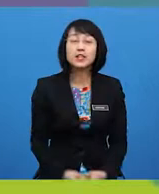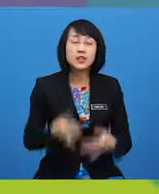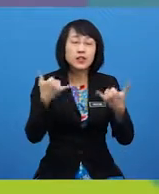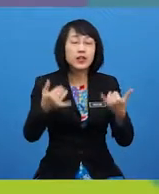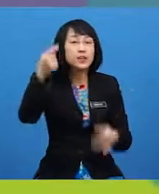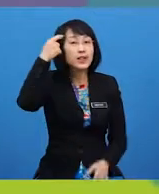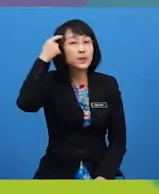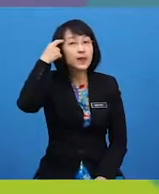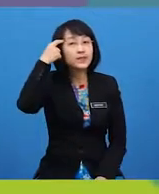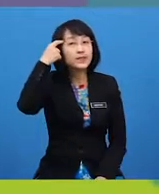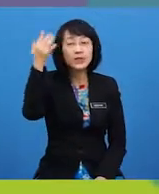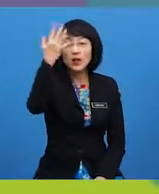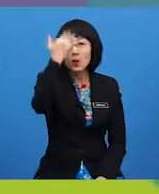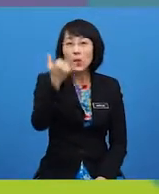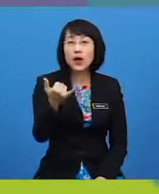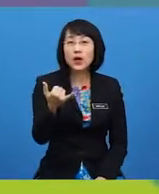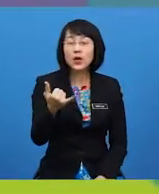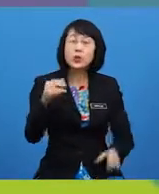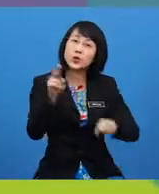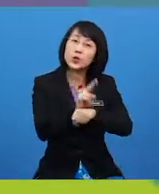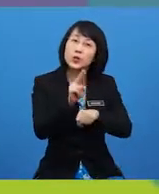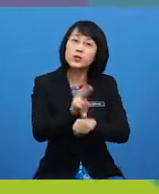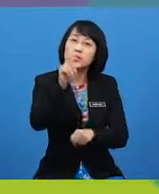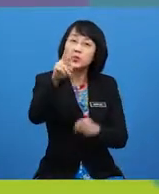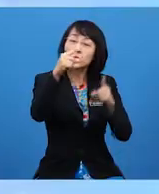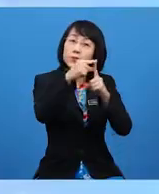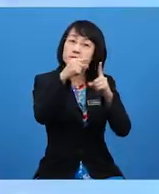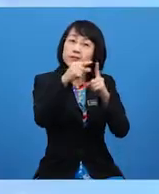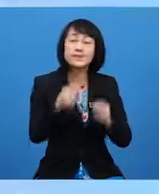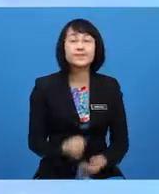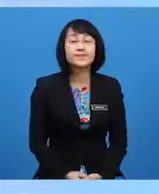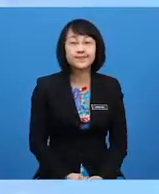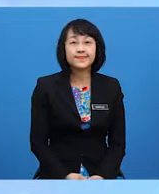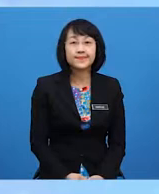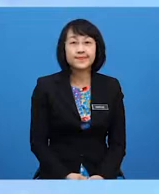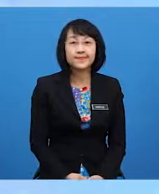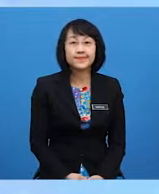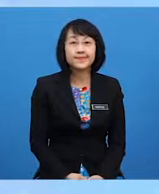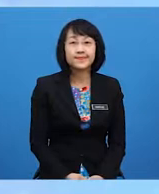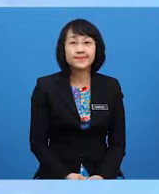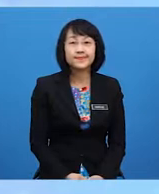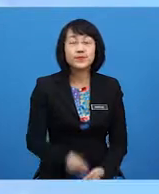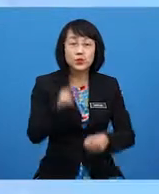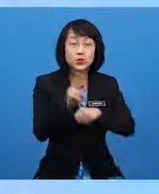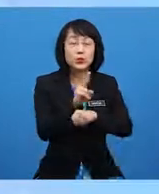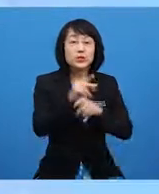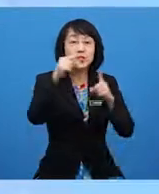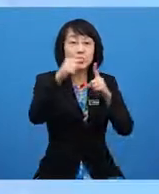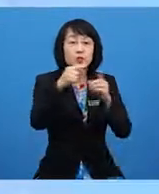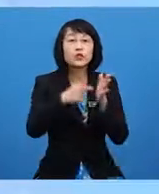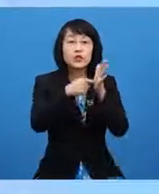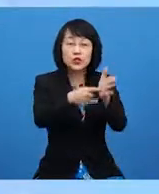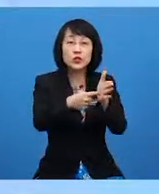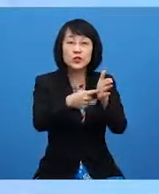think about it. Why do we use these two words? Well, we use these words to